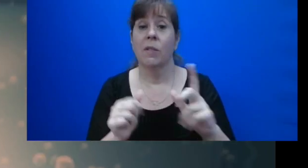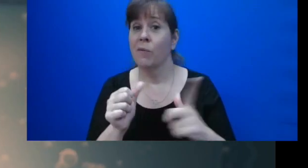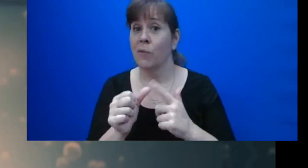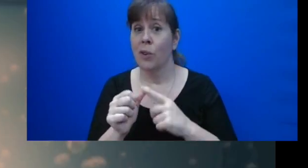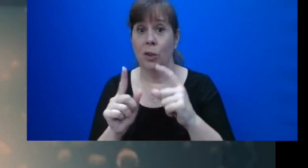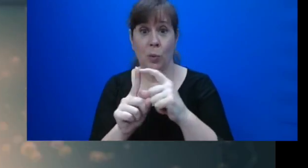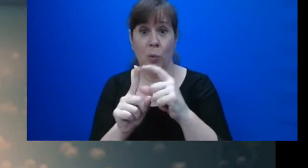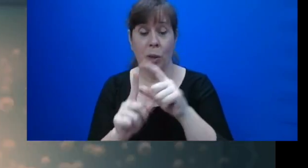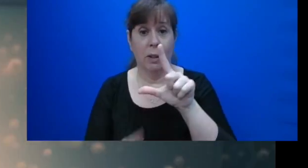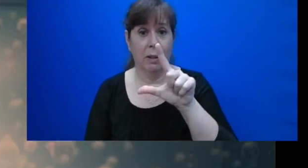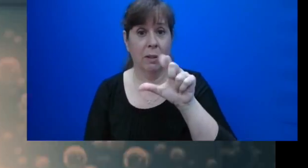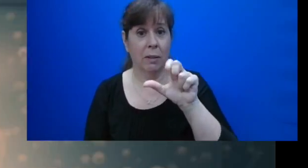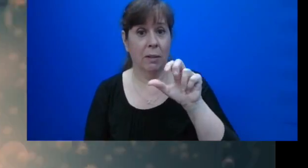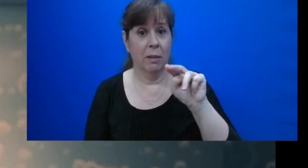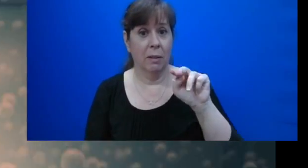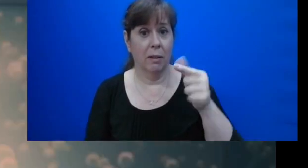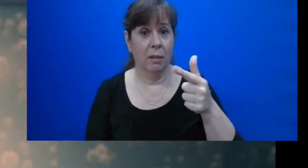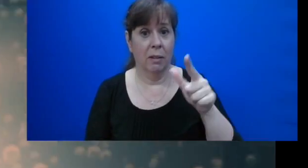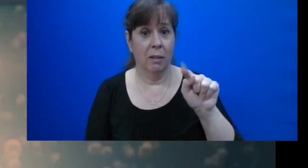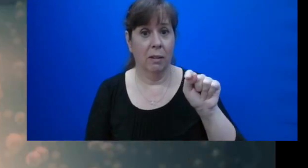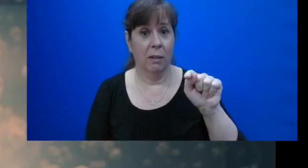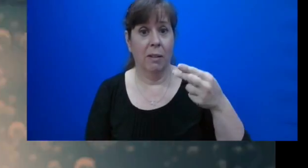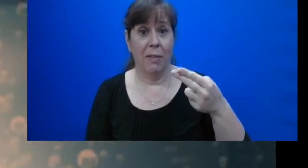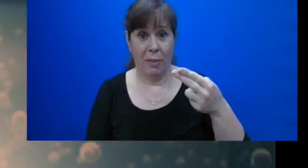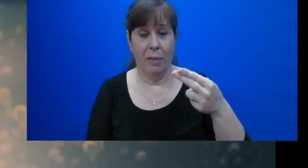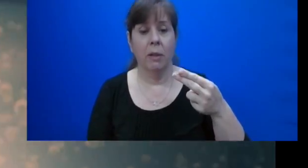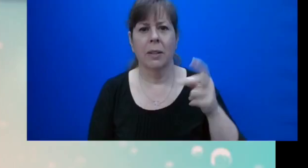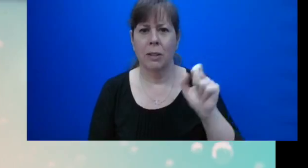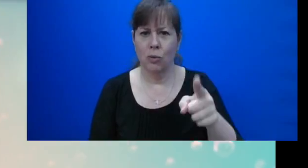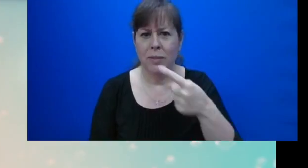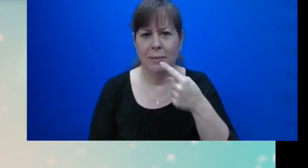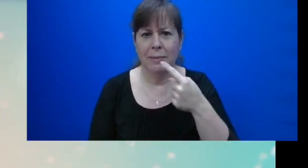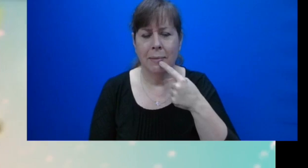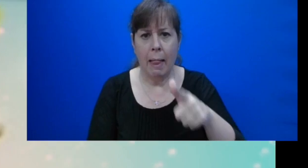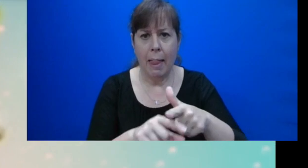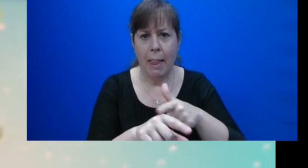length. Can you say the word length?